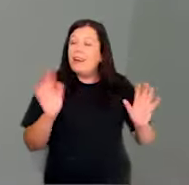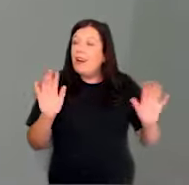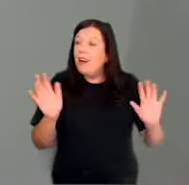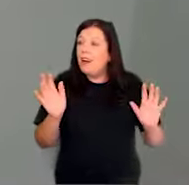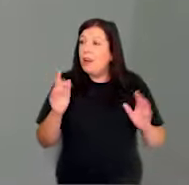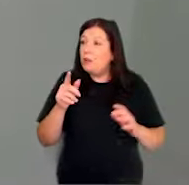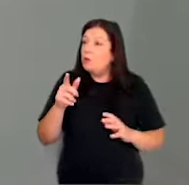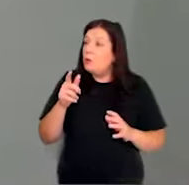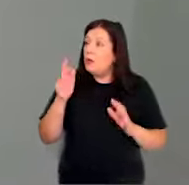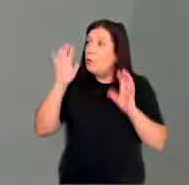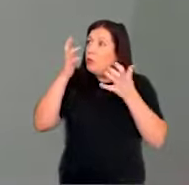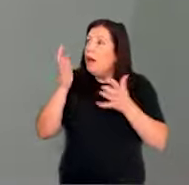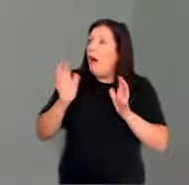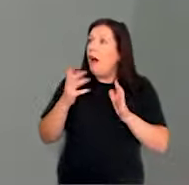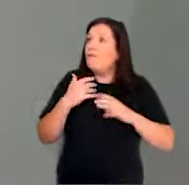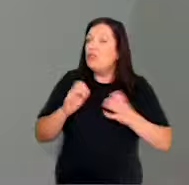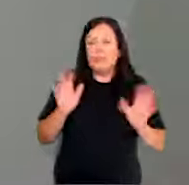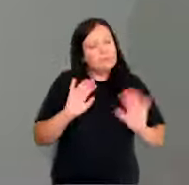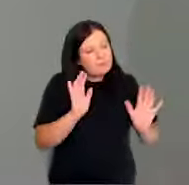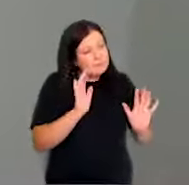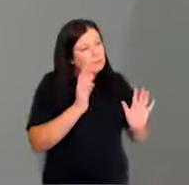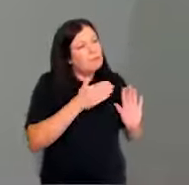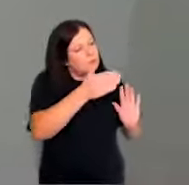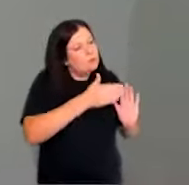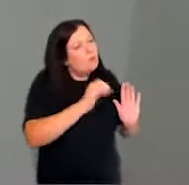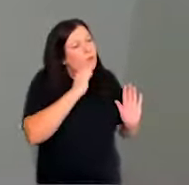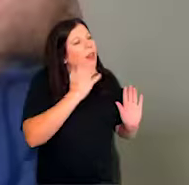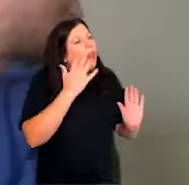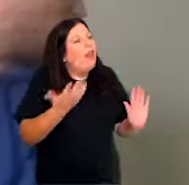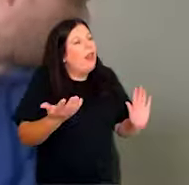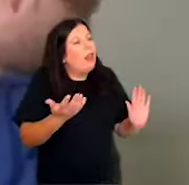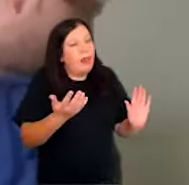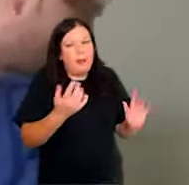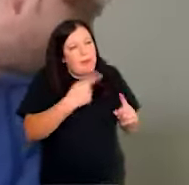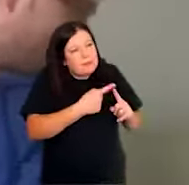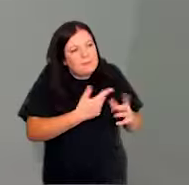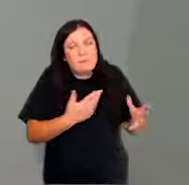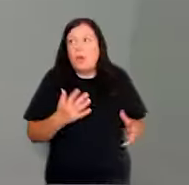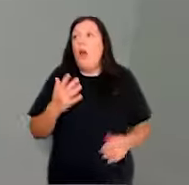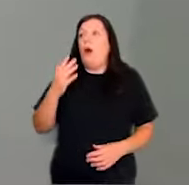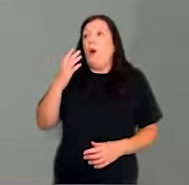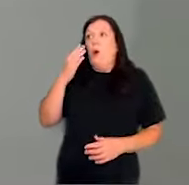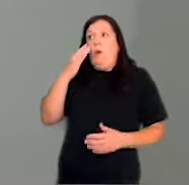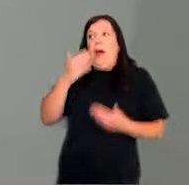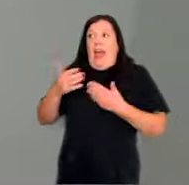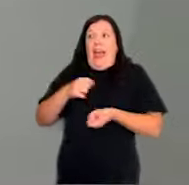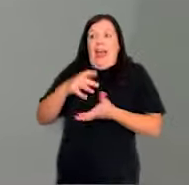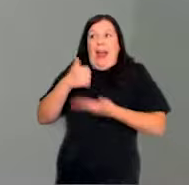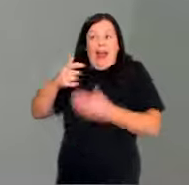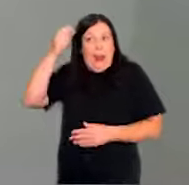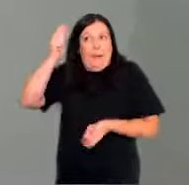stay positive, shall we? Not if, when. When? That's the